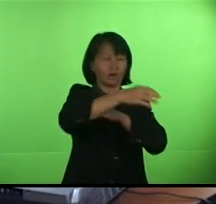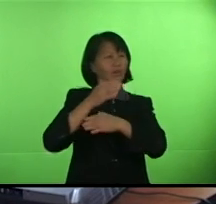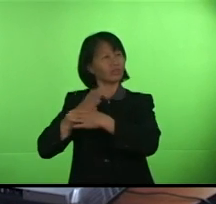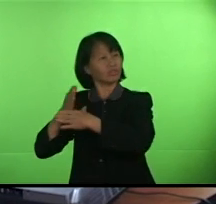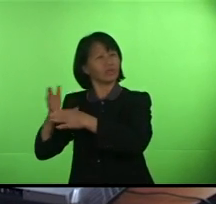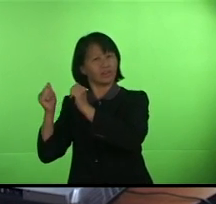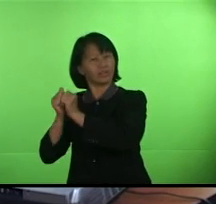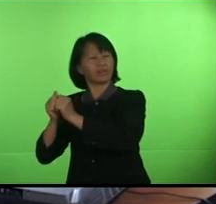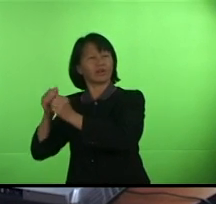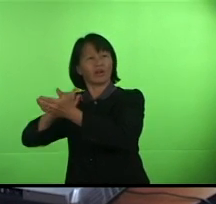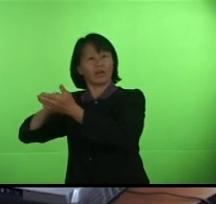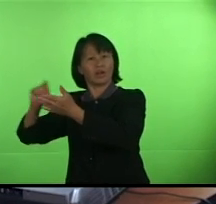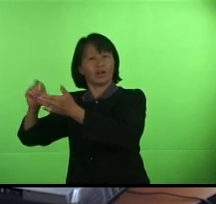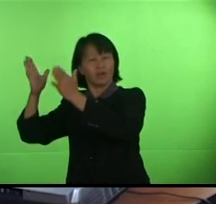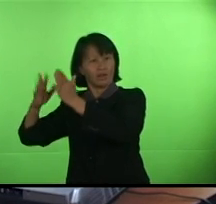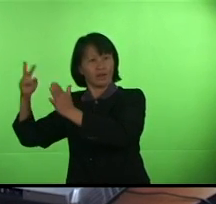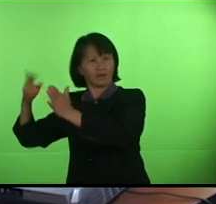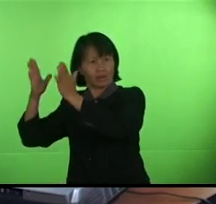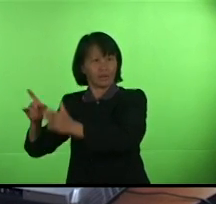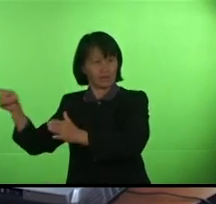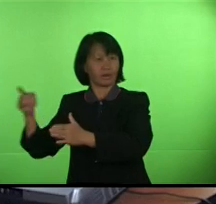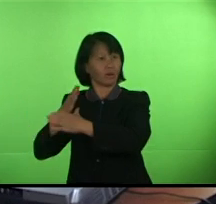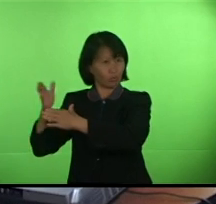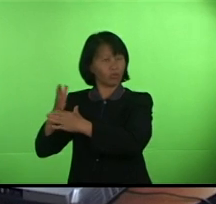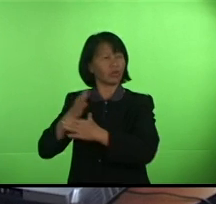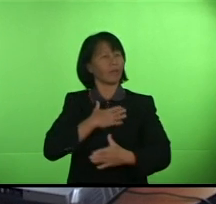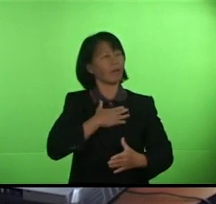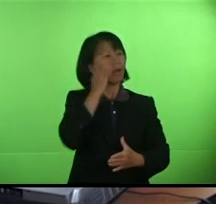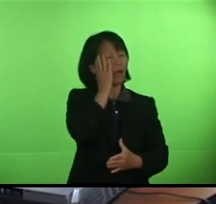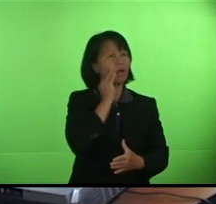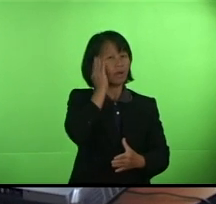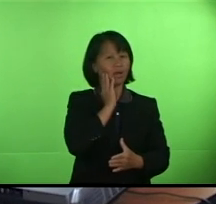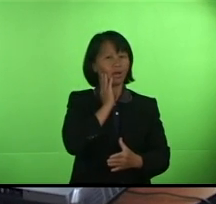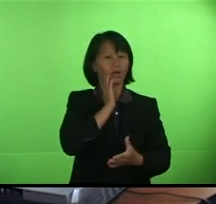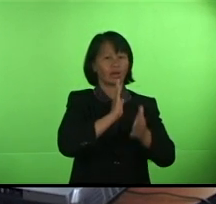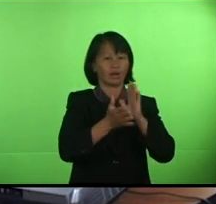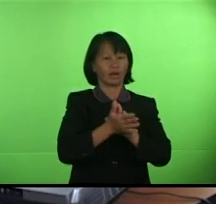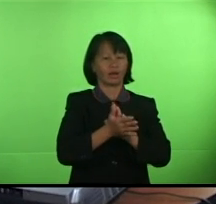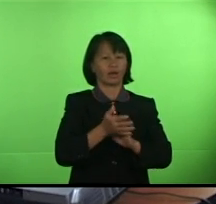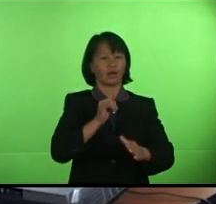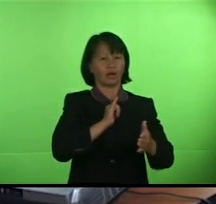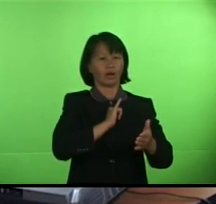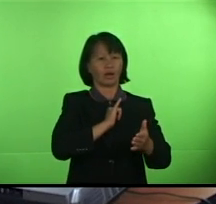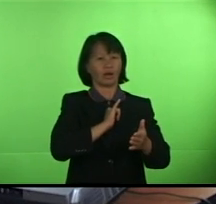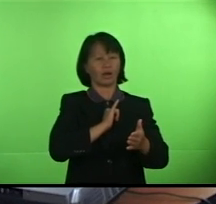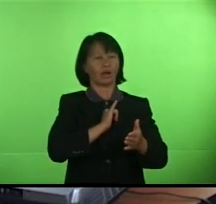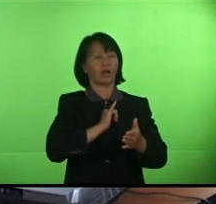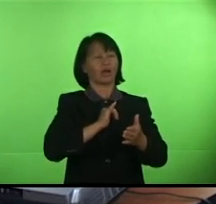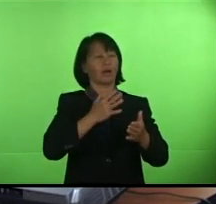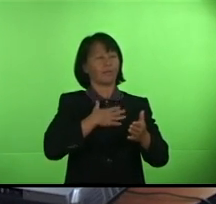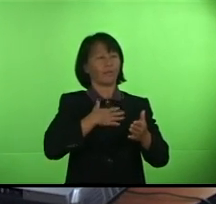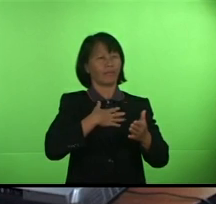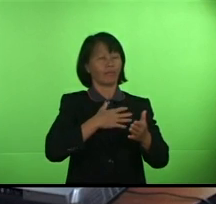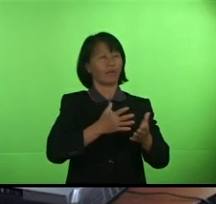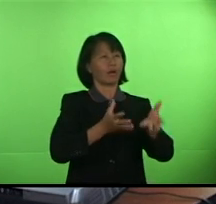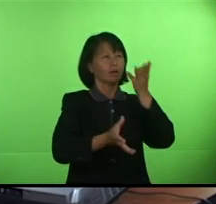written communication. So I wrote a poem. Okay? In the poem, I convey